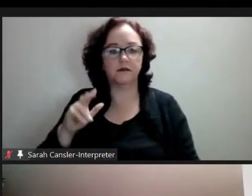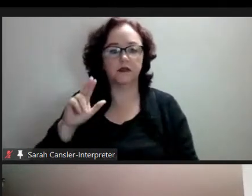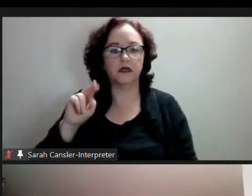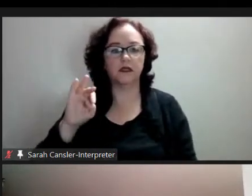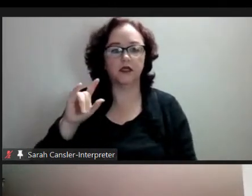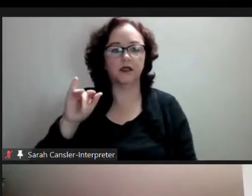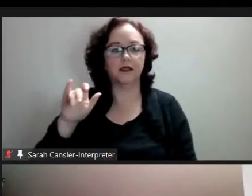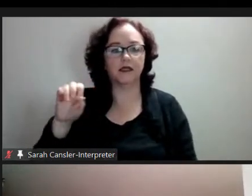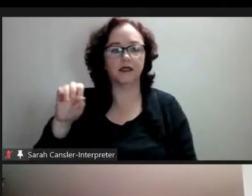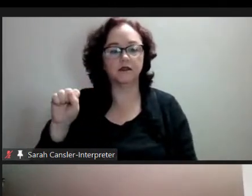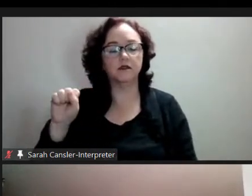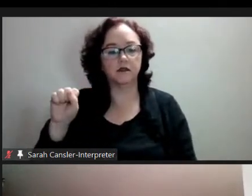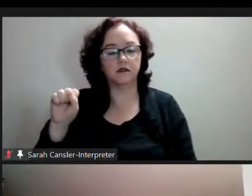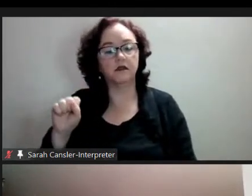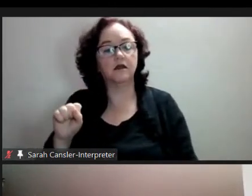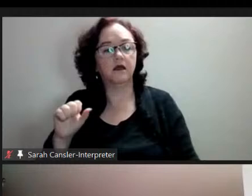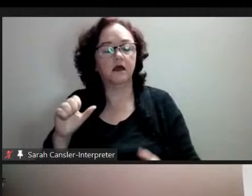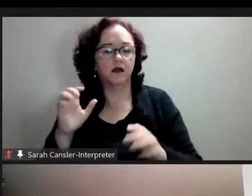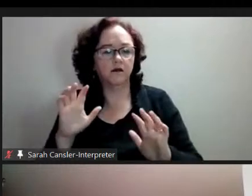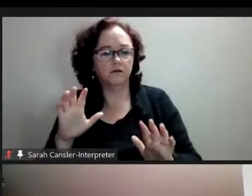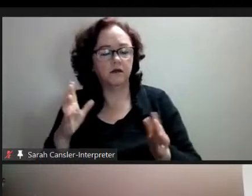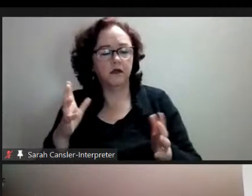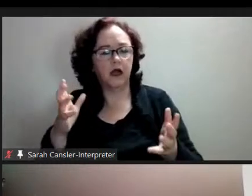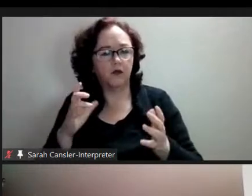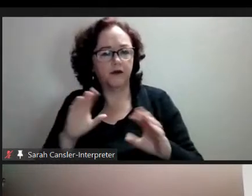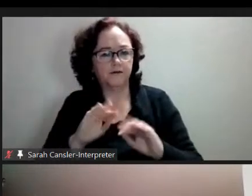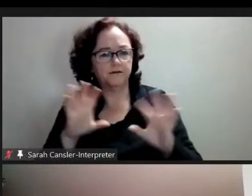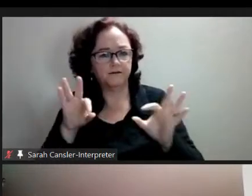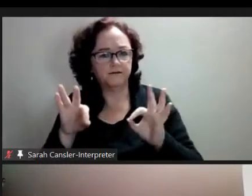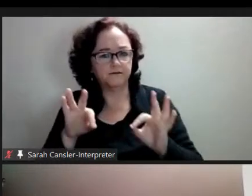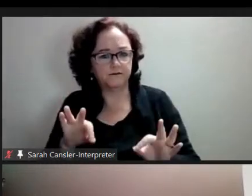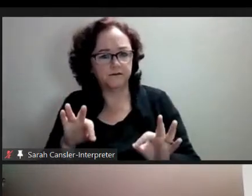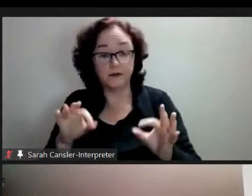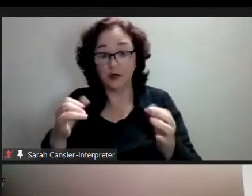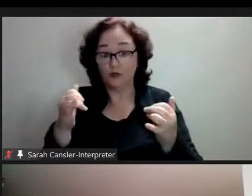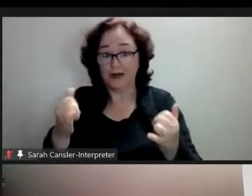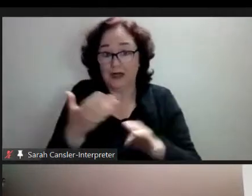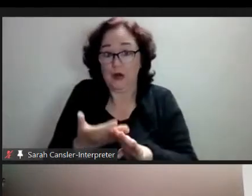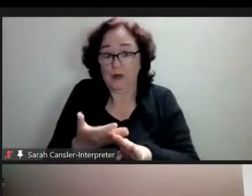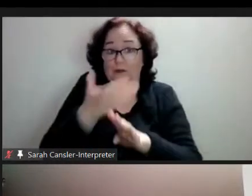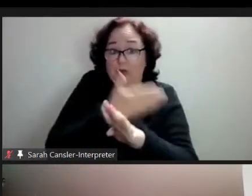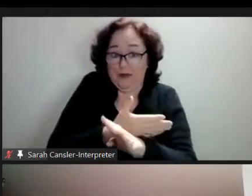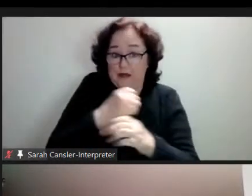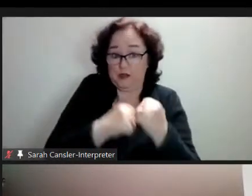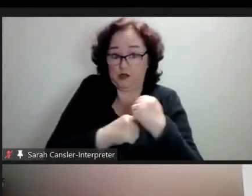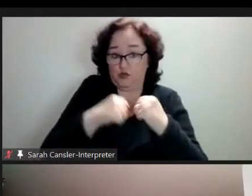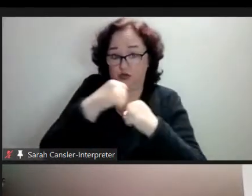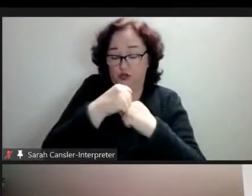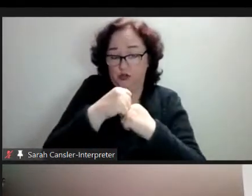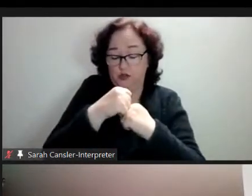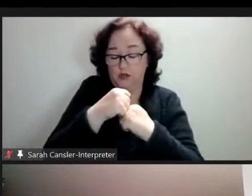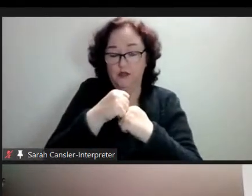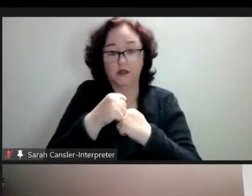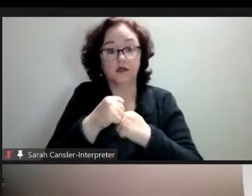Just wanted to straighten out the fact that I believe we're in pre-construction phase. So scheduling a walkthrough